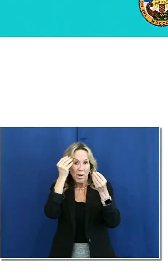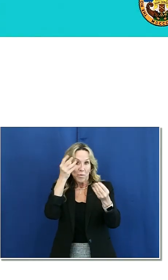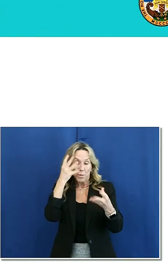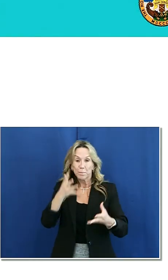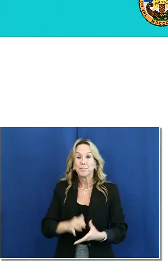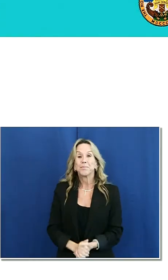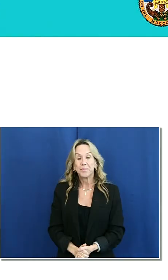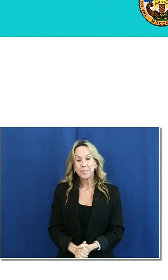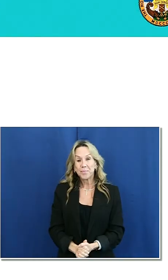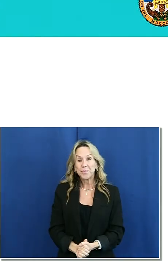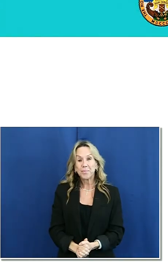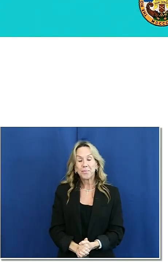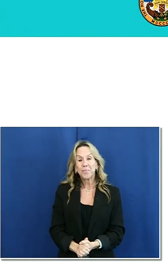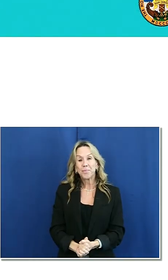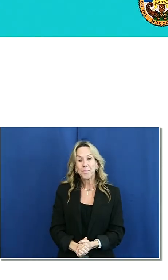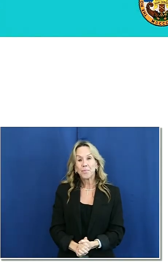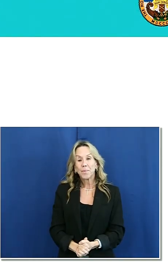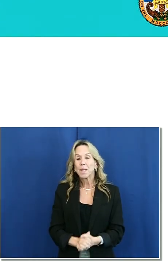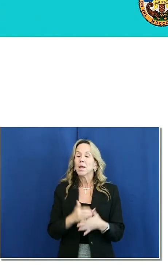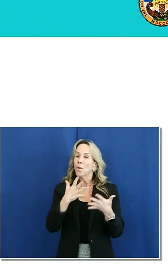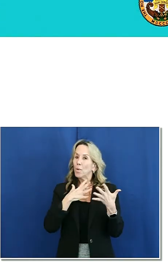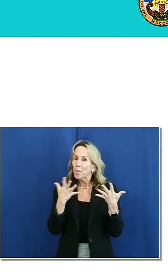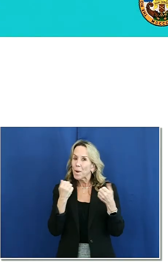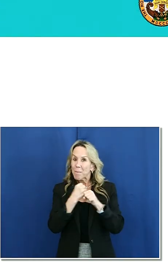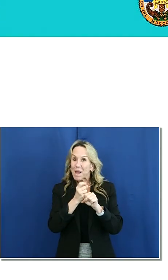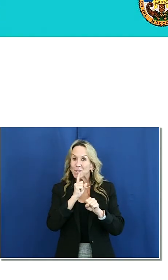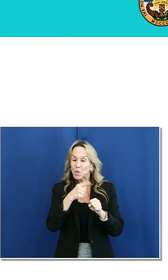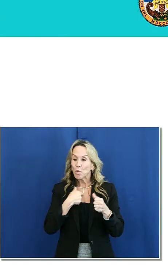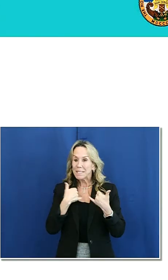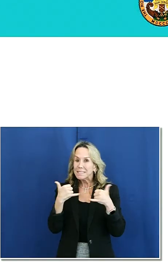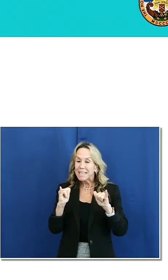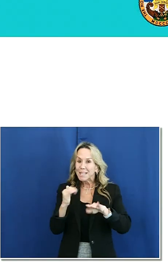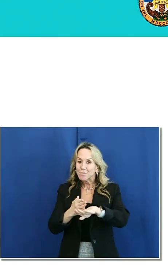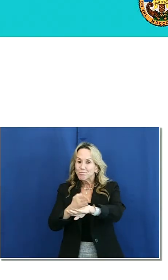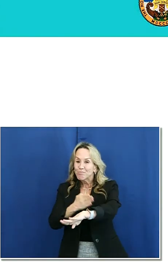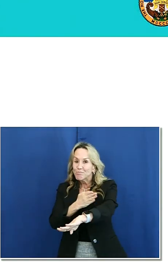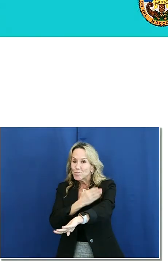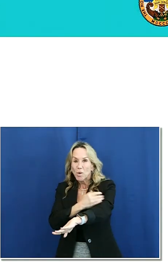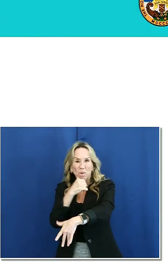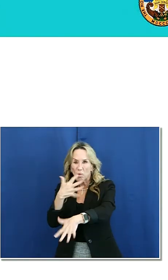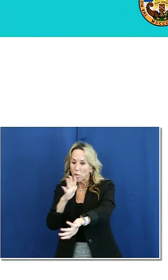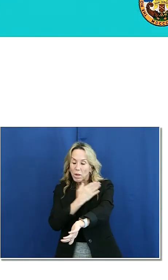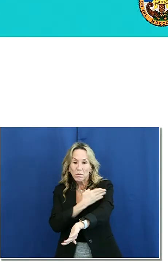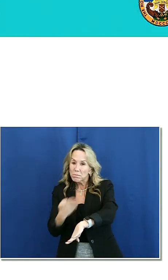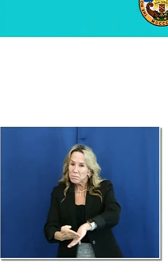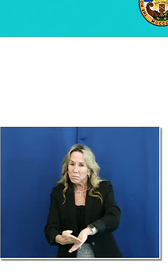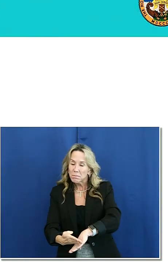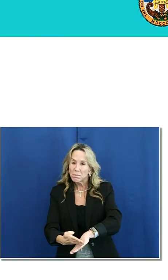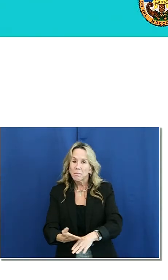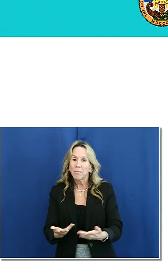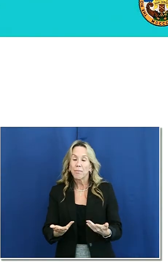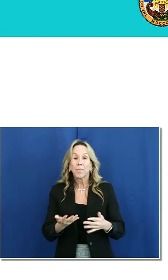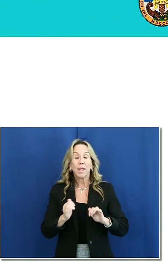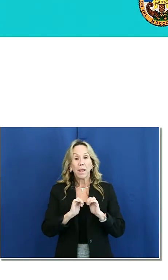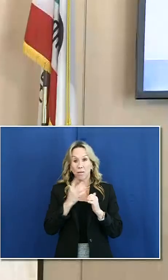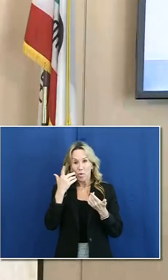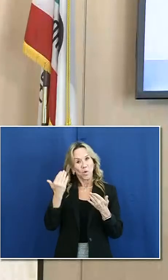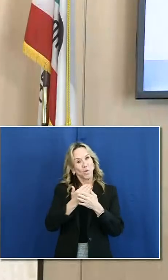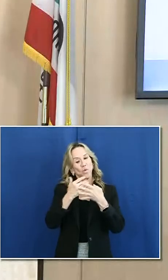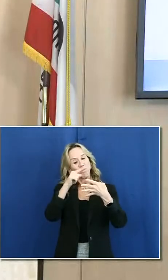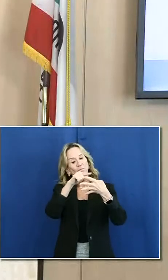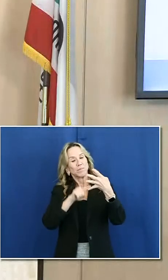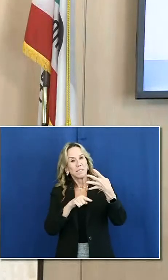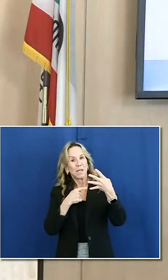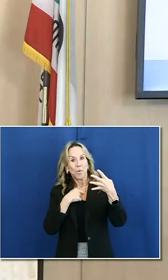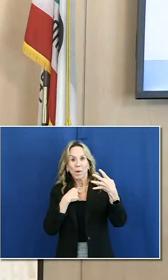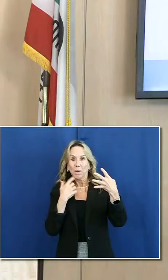information. Now, keeping up the momentum to stay on track and not go backwards in this new tier